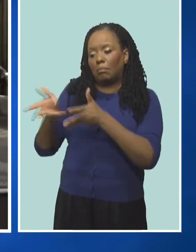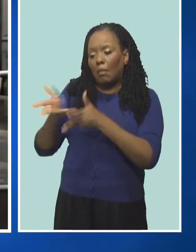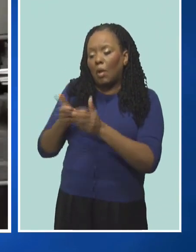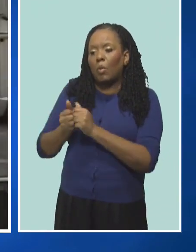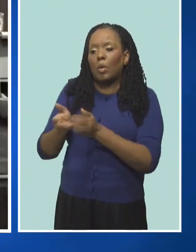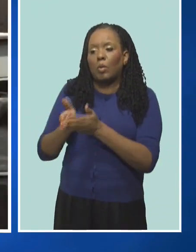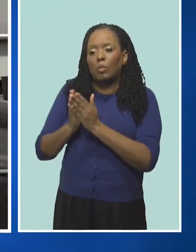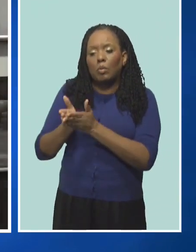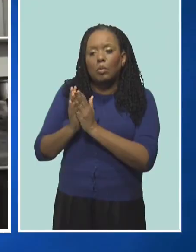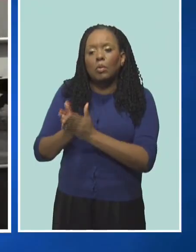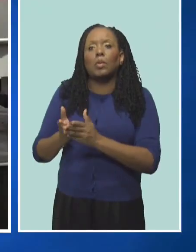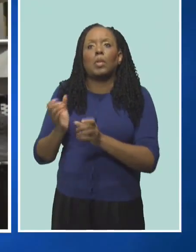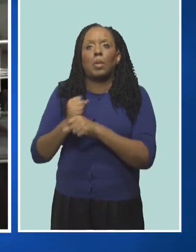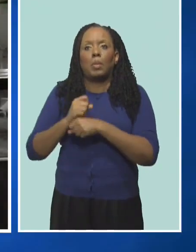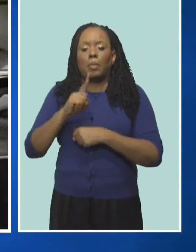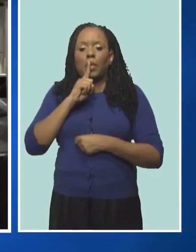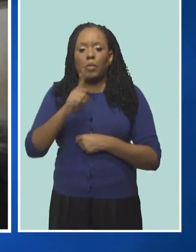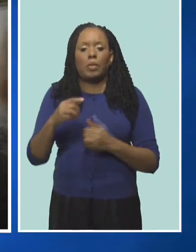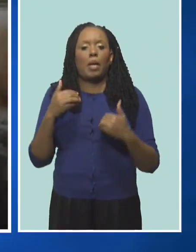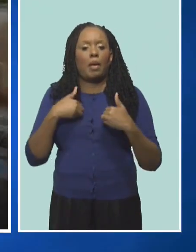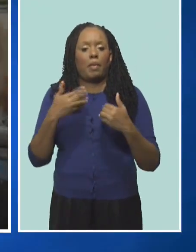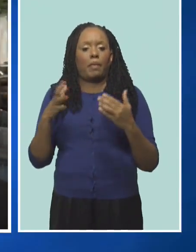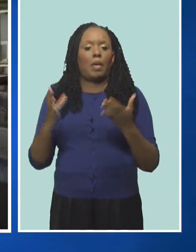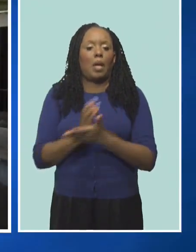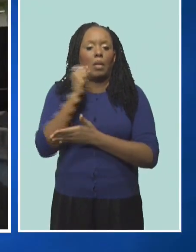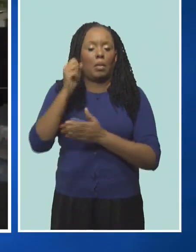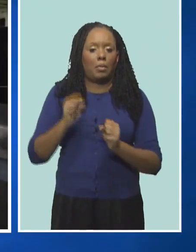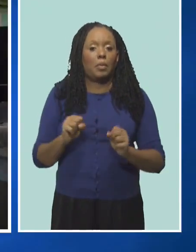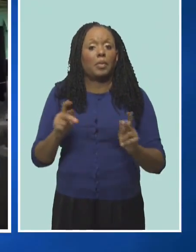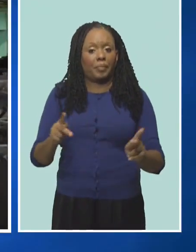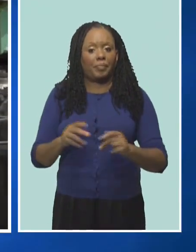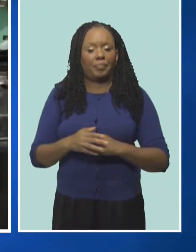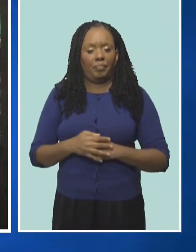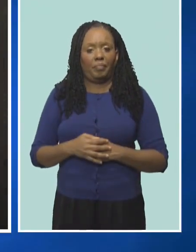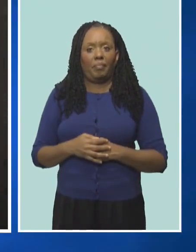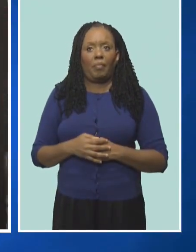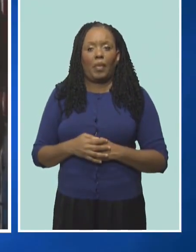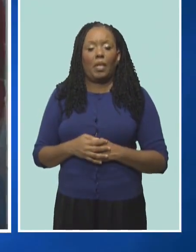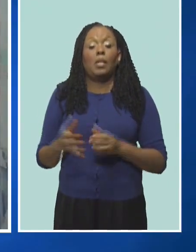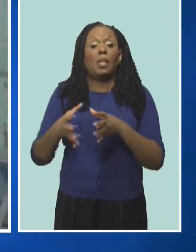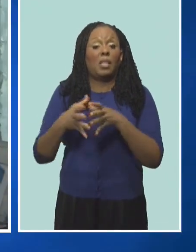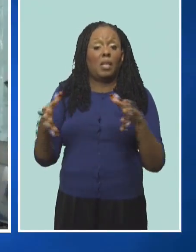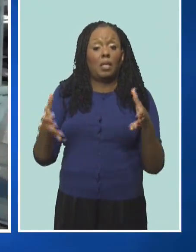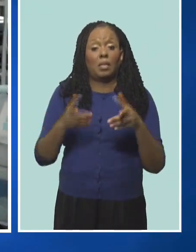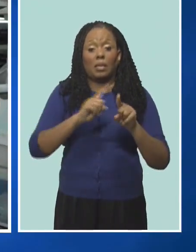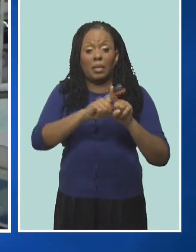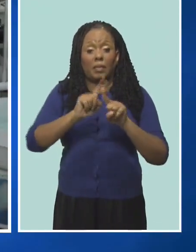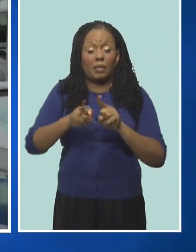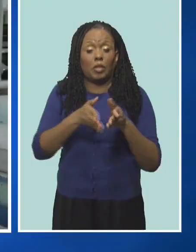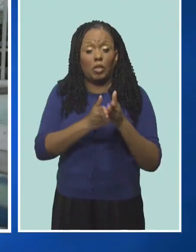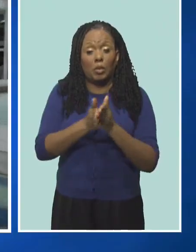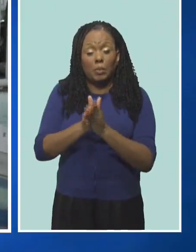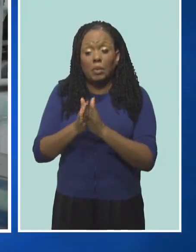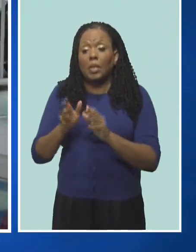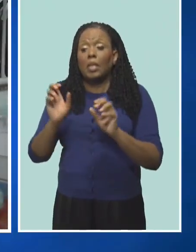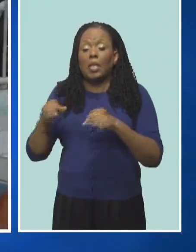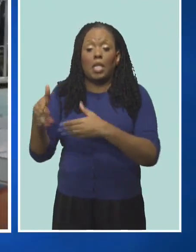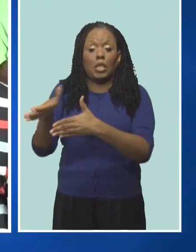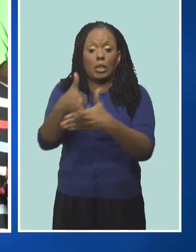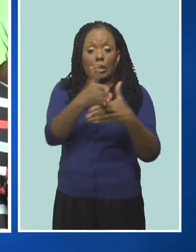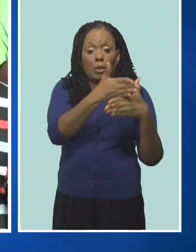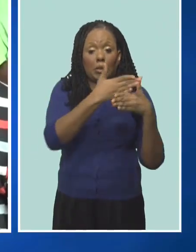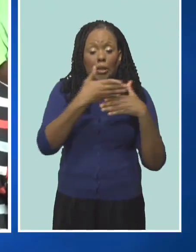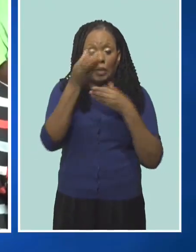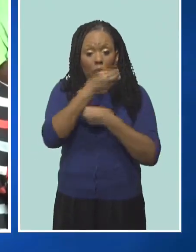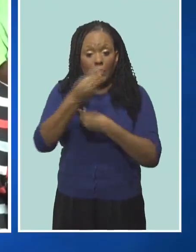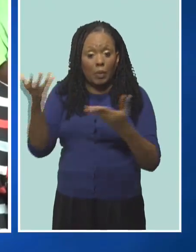are not disadvantaged. The fact that we have so many cruise ships coming, I believe that we can share that information about the